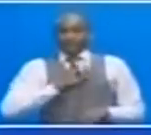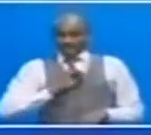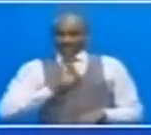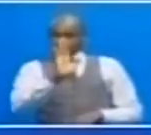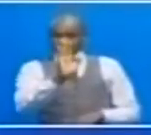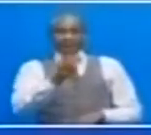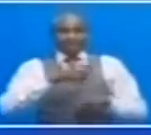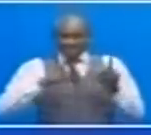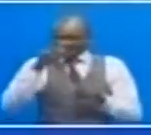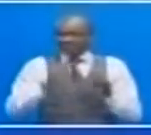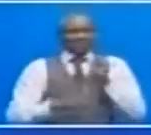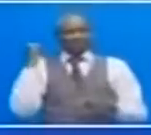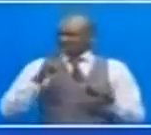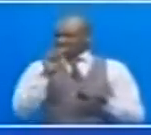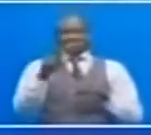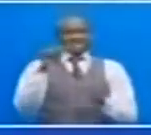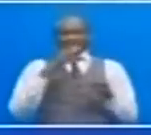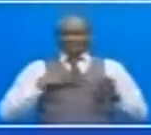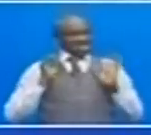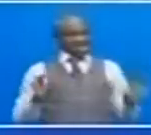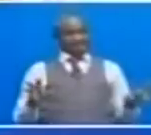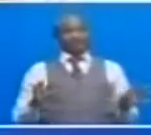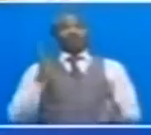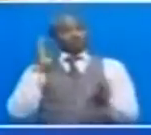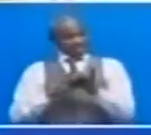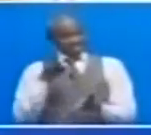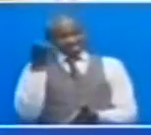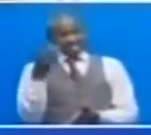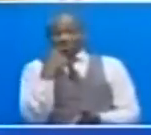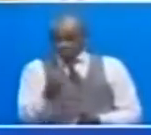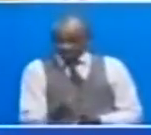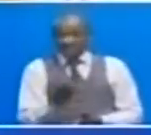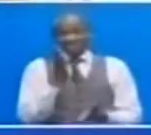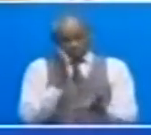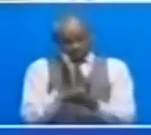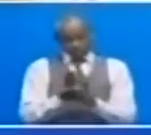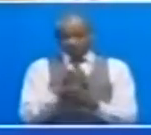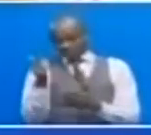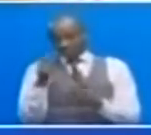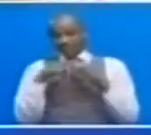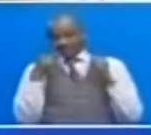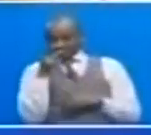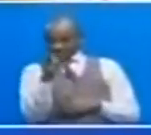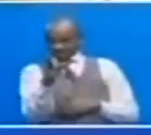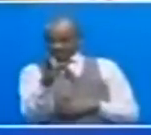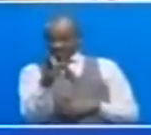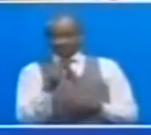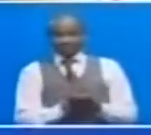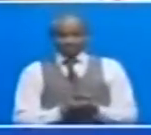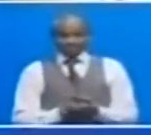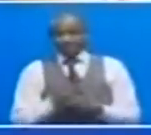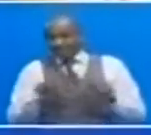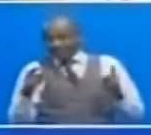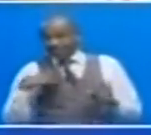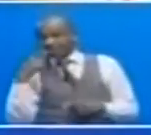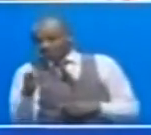Center. But he has refuted these claims. Witnesses spoke of seeing and even speaking to Pastor Nganga at the scene of accident. But